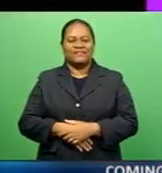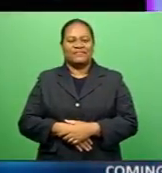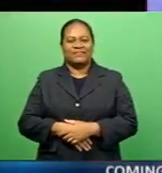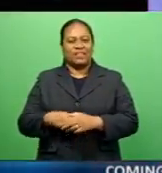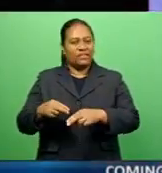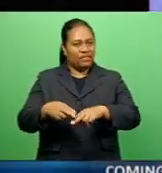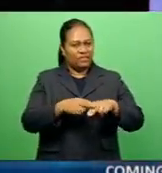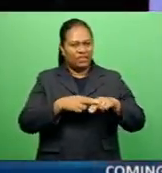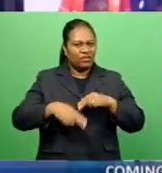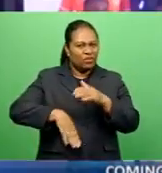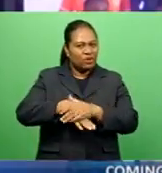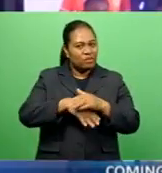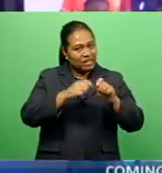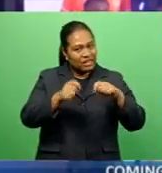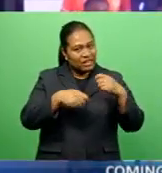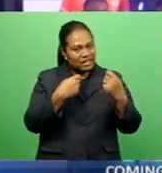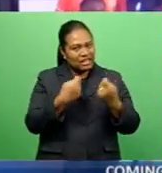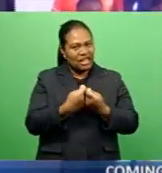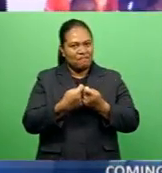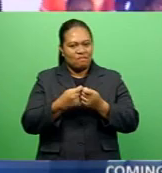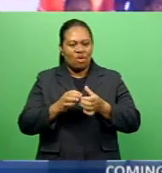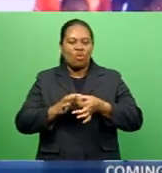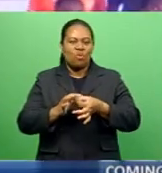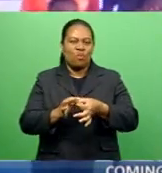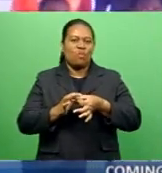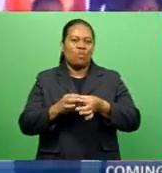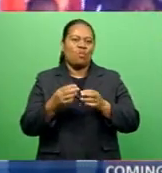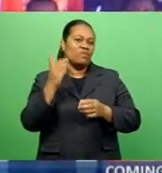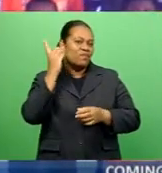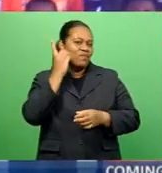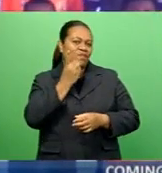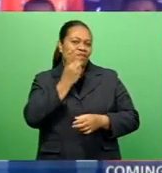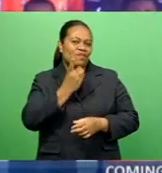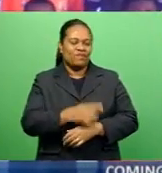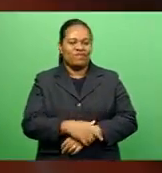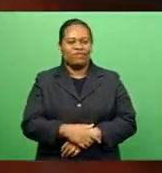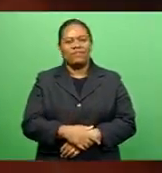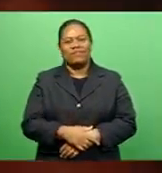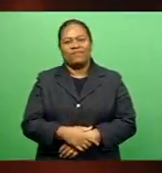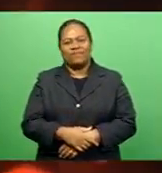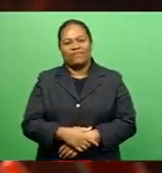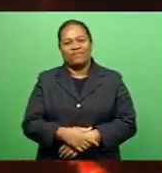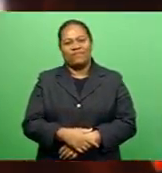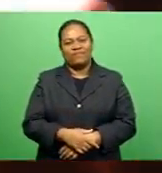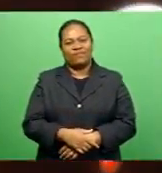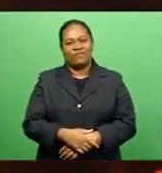And Fiji football teams up with Digicel. This and more coming up.